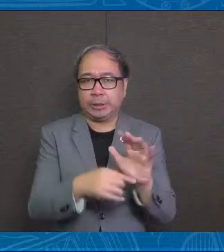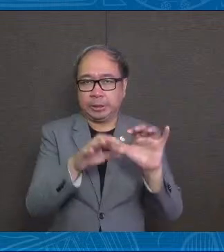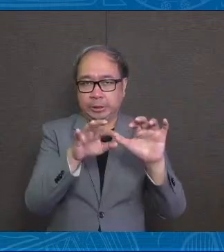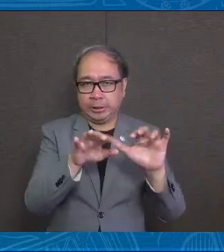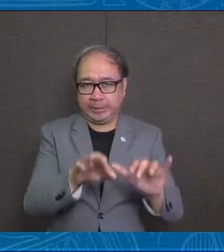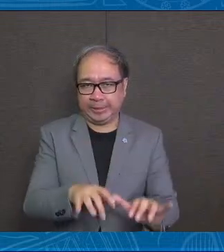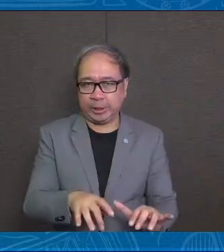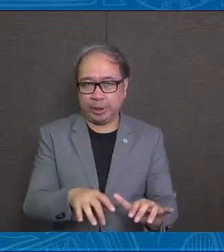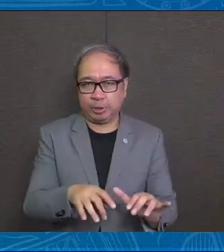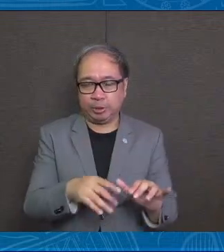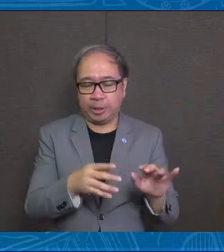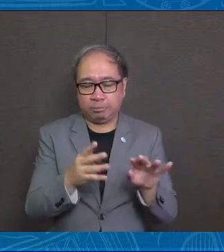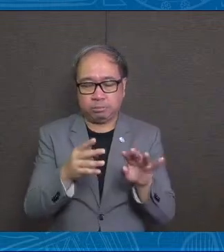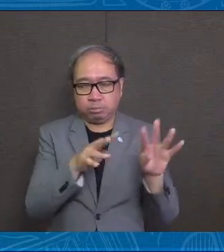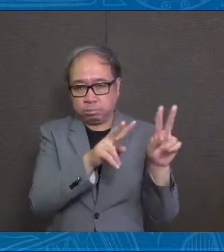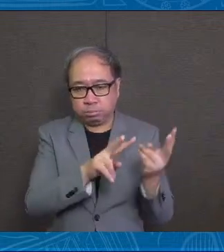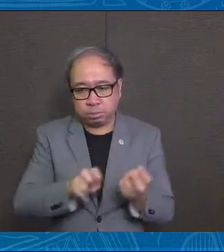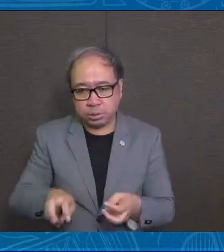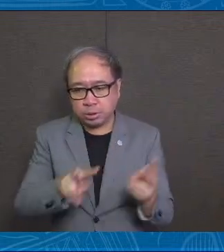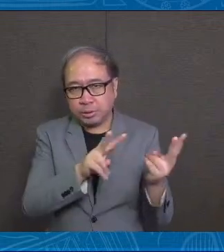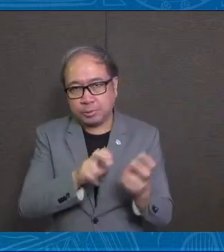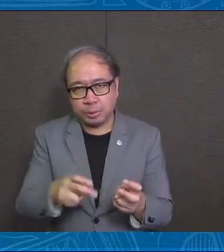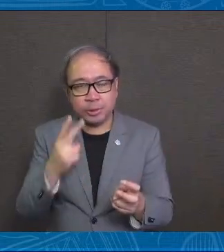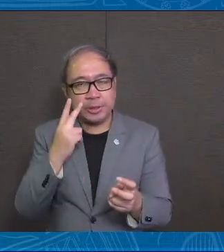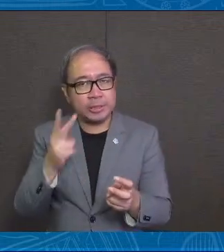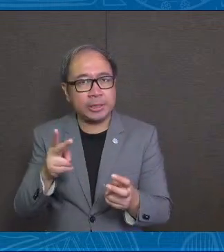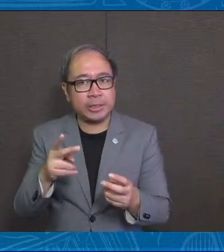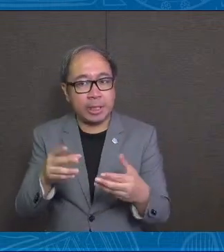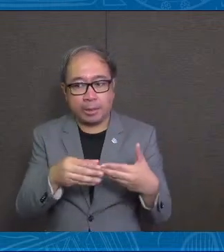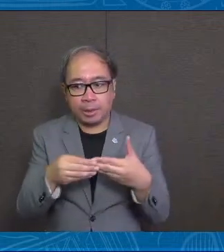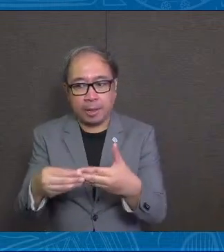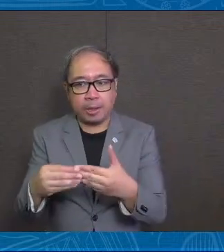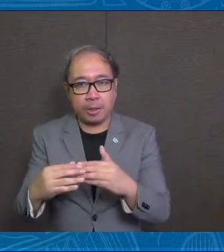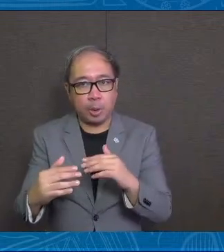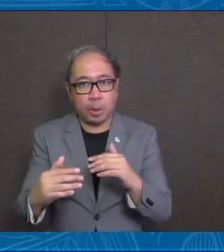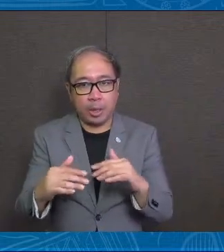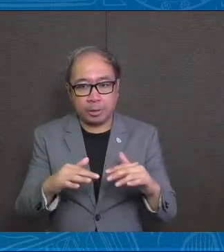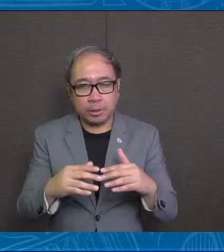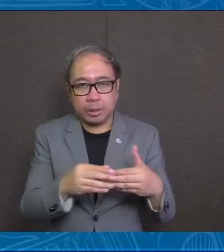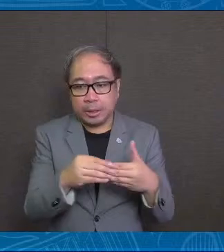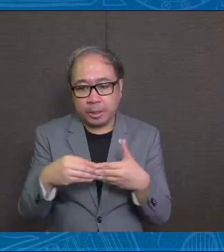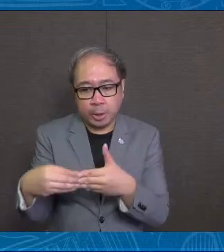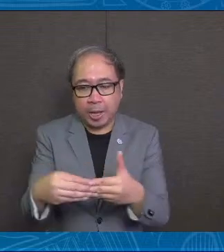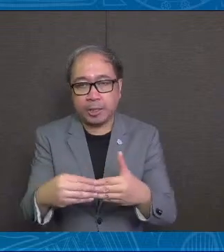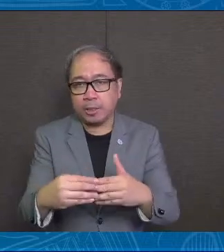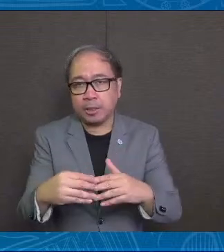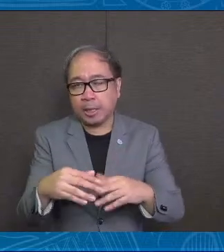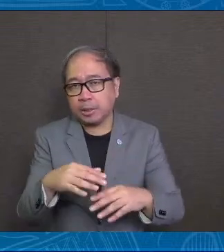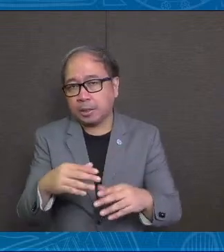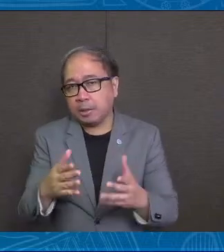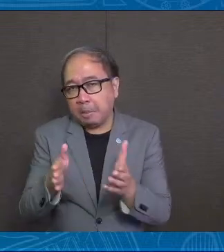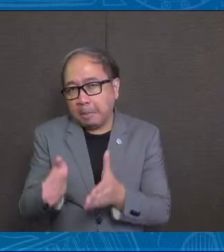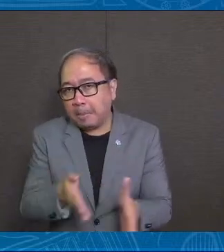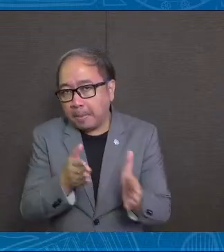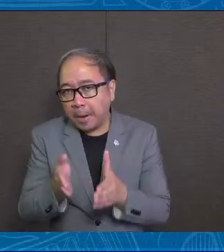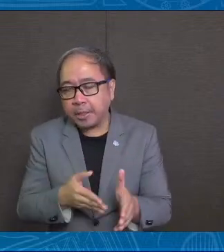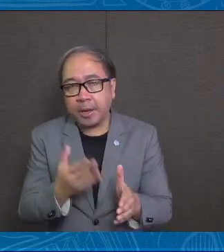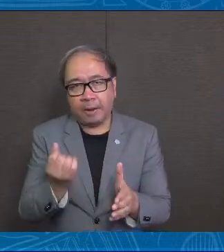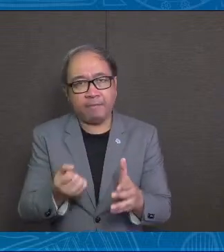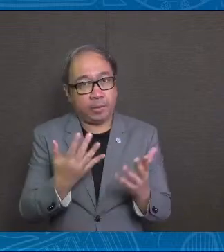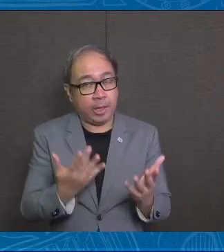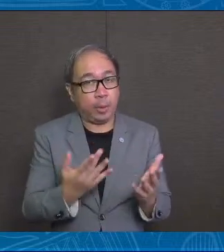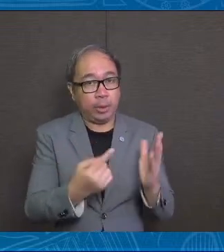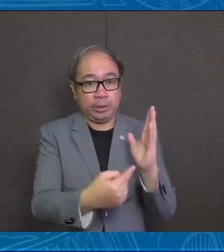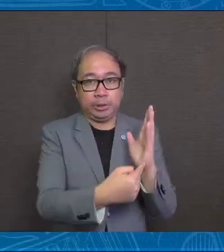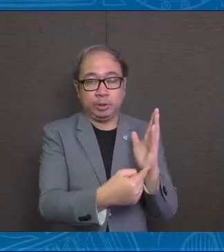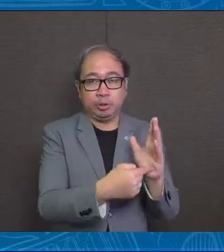PFM roadmap that I mentioned a while ago. We will digitalize our public financial system through